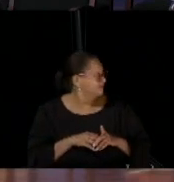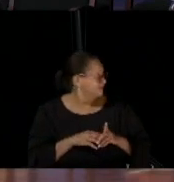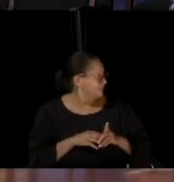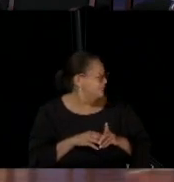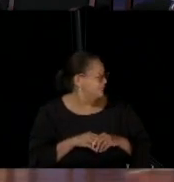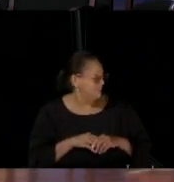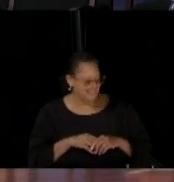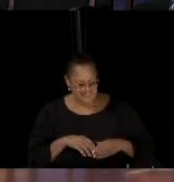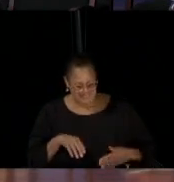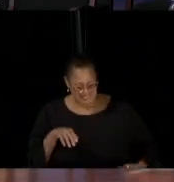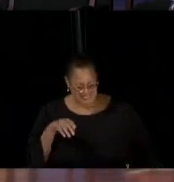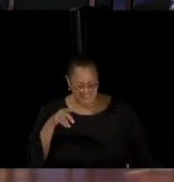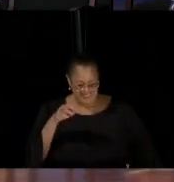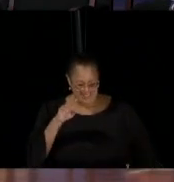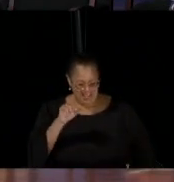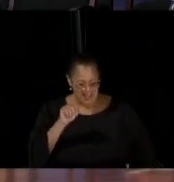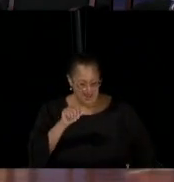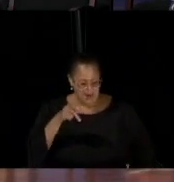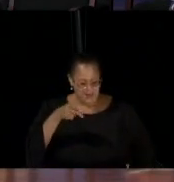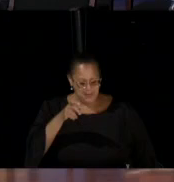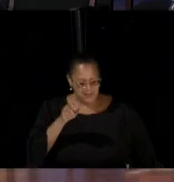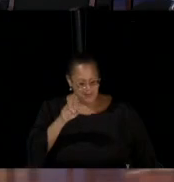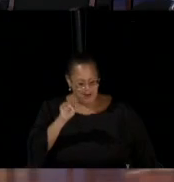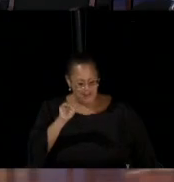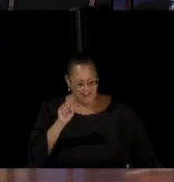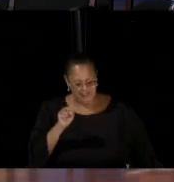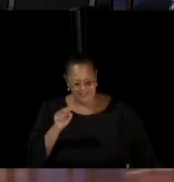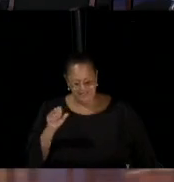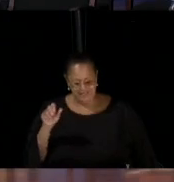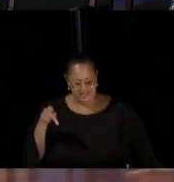Ansh Ashish Parikh.